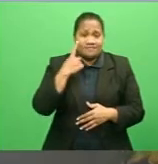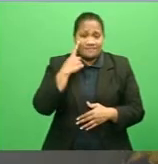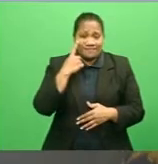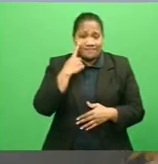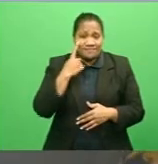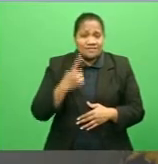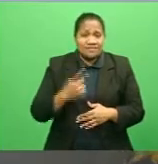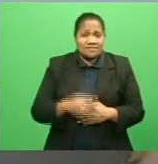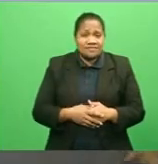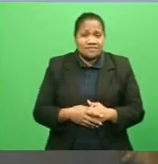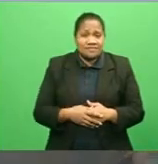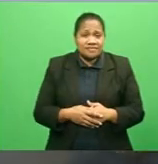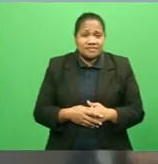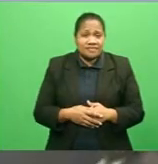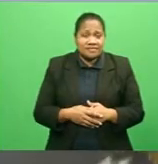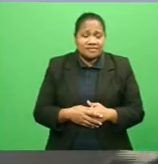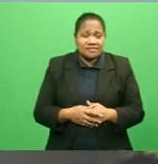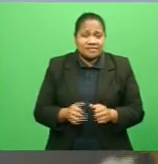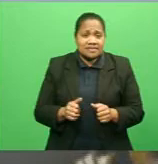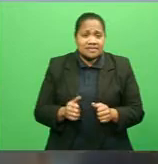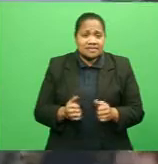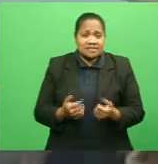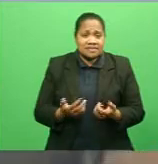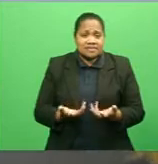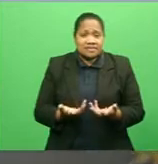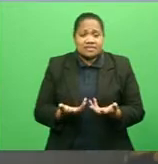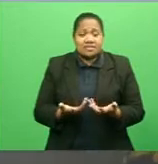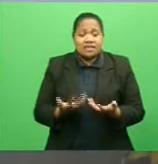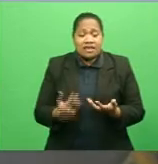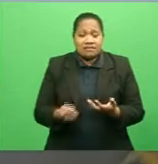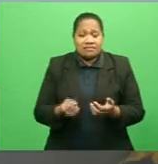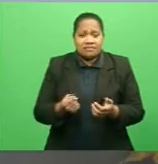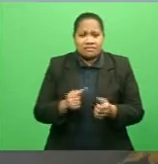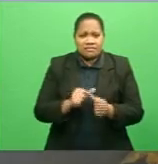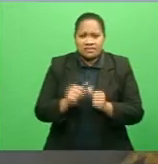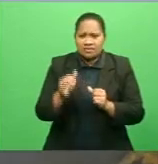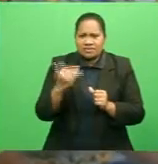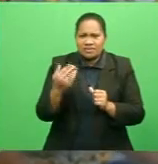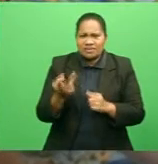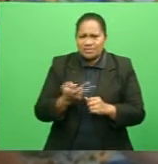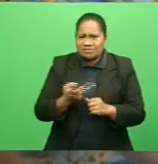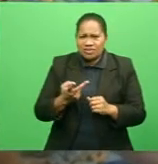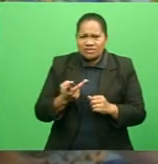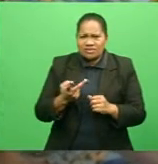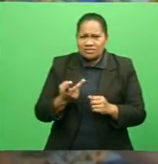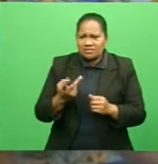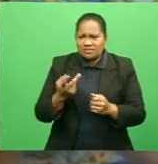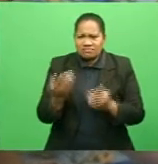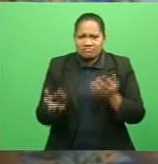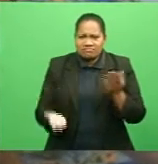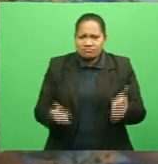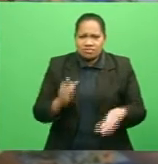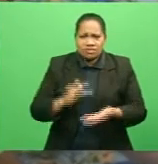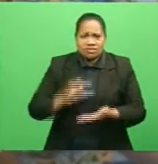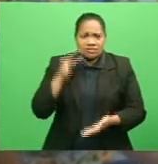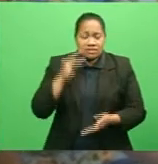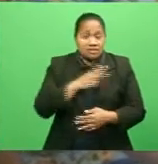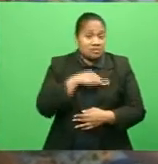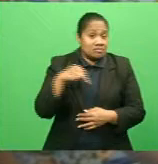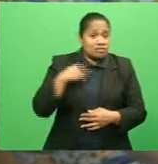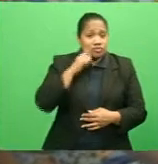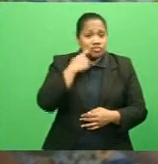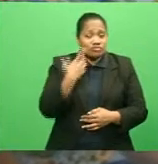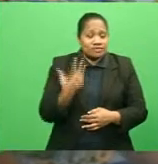there is still room for both sides to increase its trade. The ministry will hold